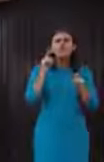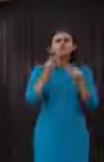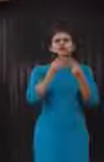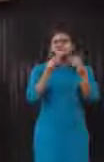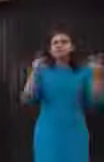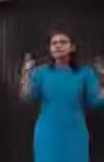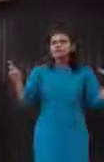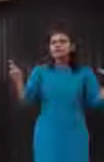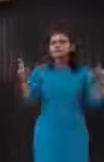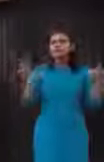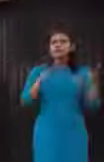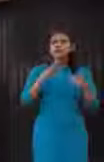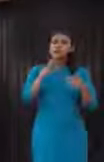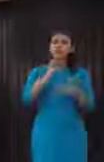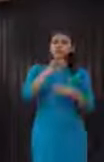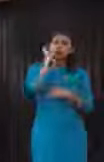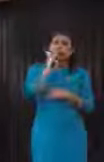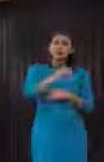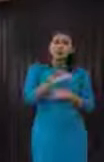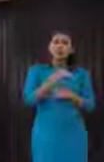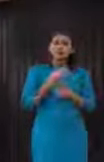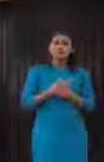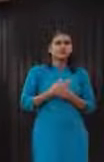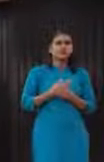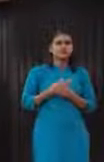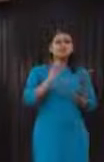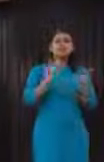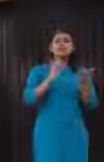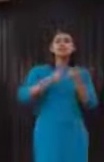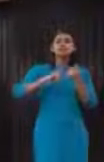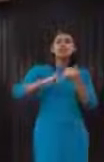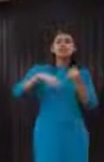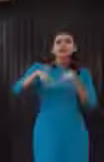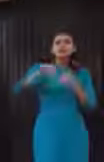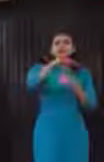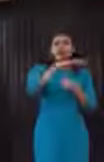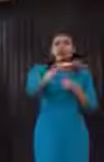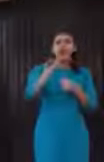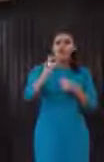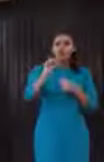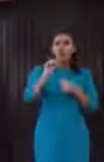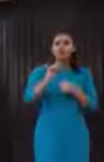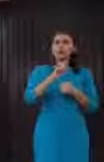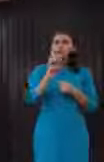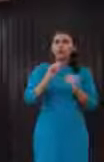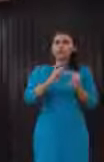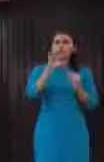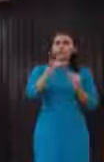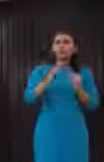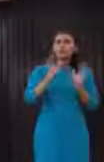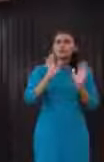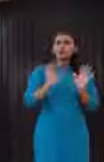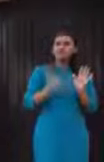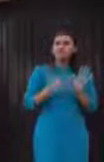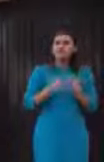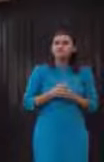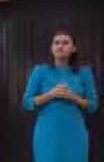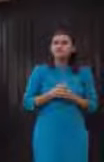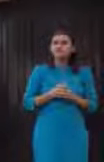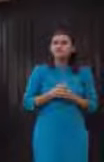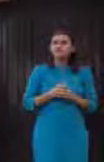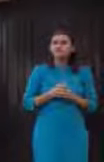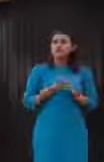of the state. Symbolically, yes, because the state had a constitution of its own. But in actual fact, it was